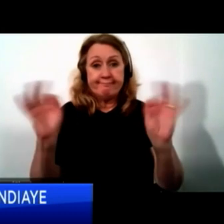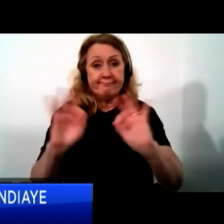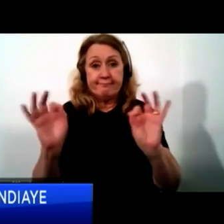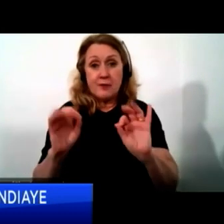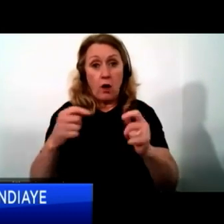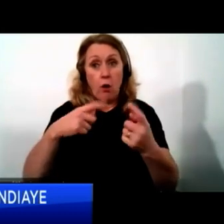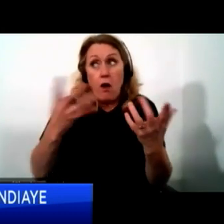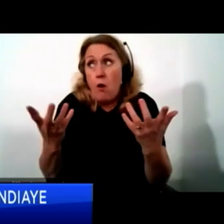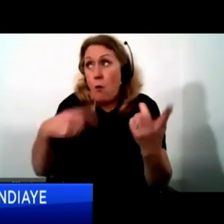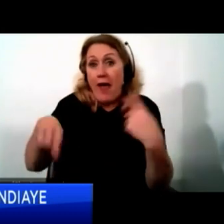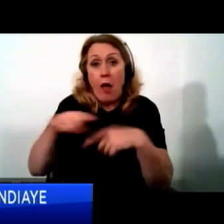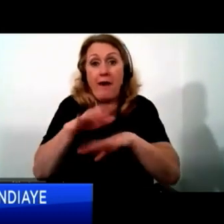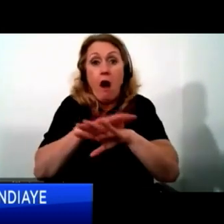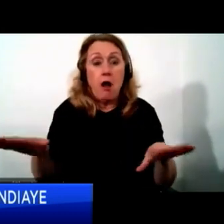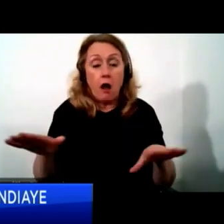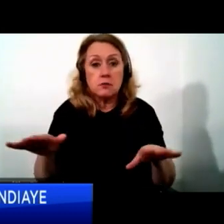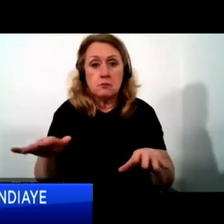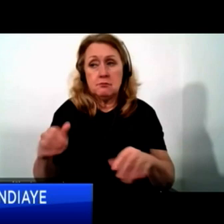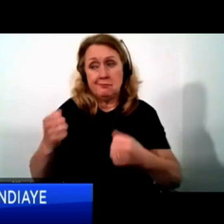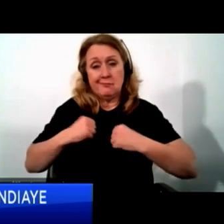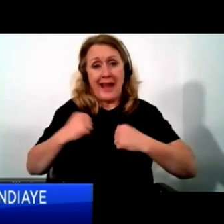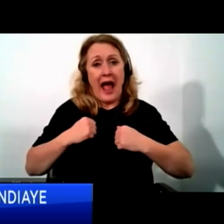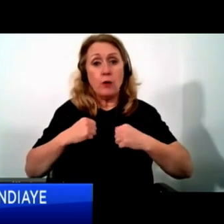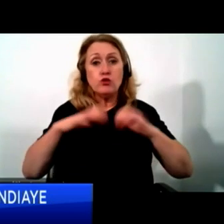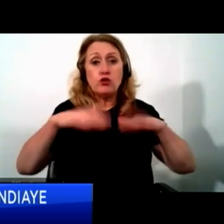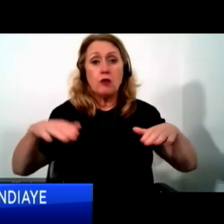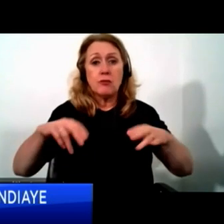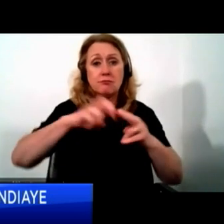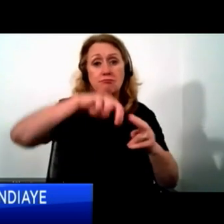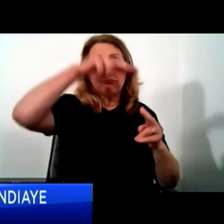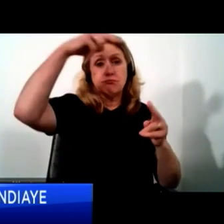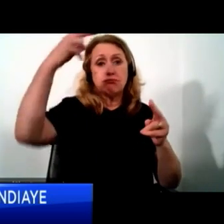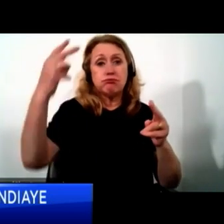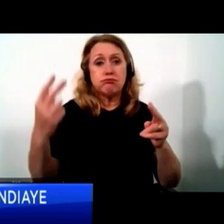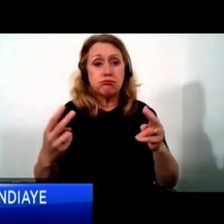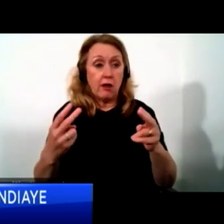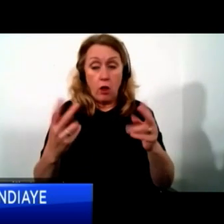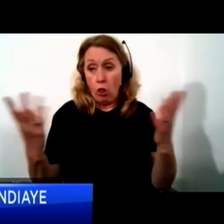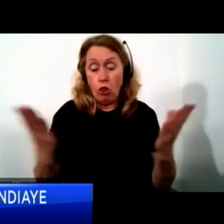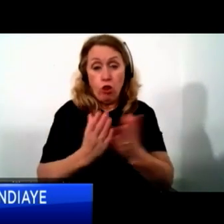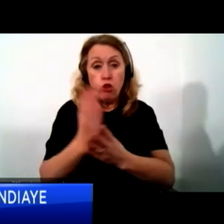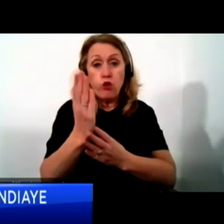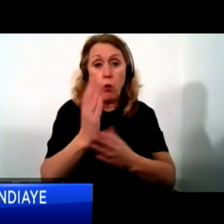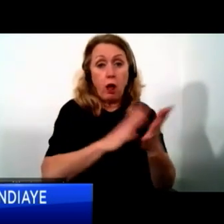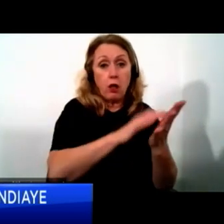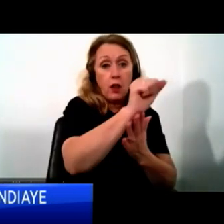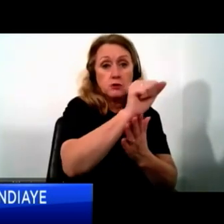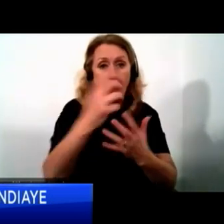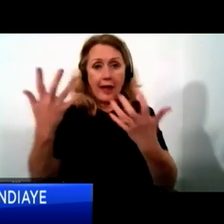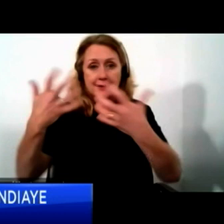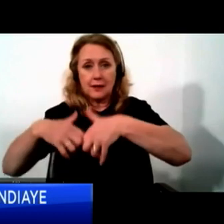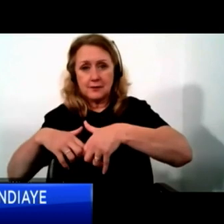we are not. Our children do gymnastics on the partition between culture and technology, twisting